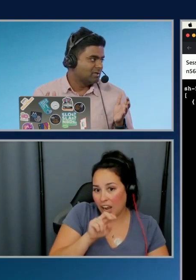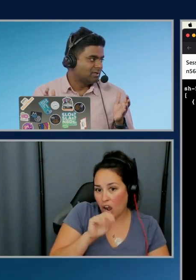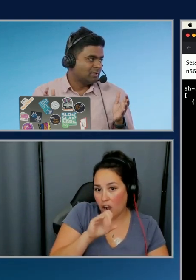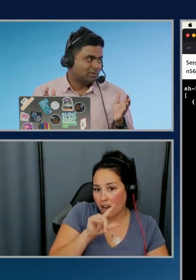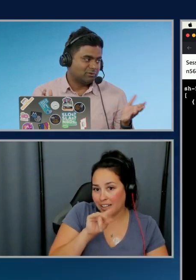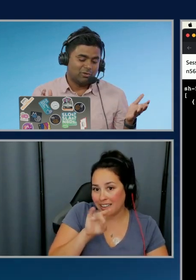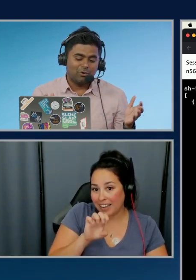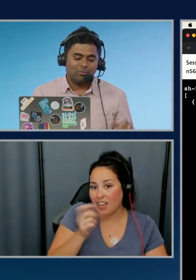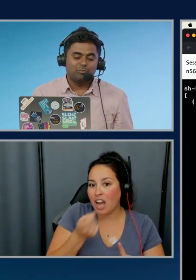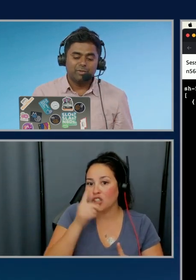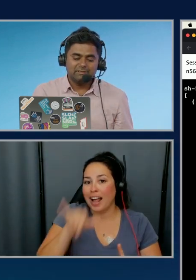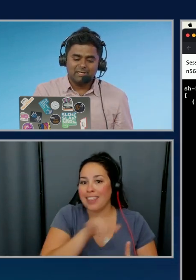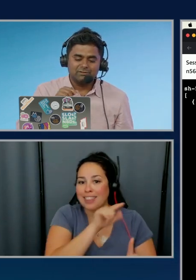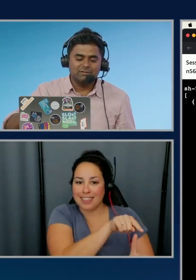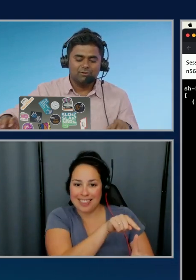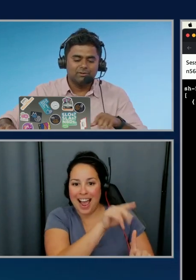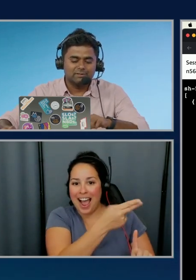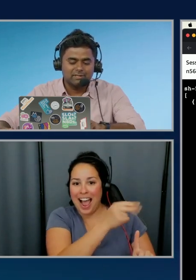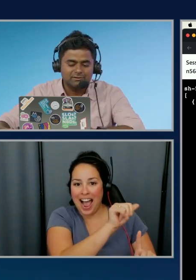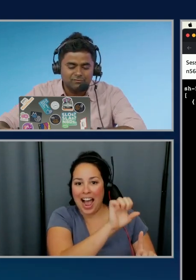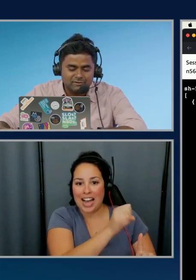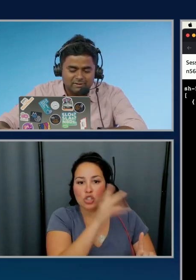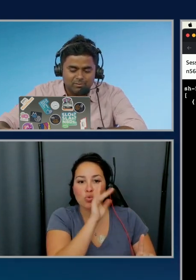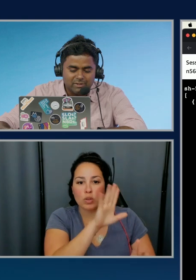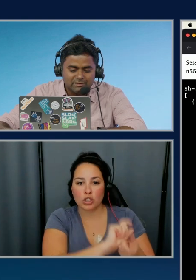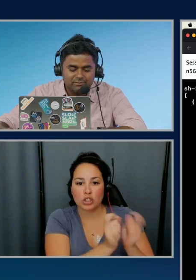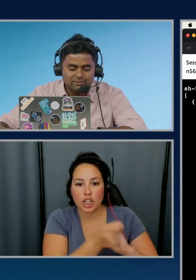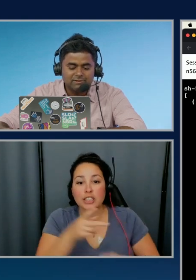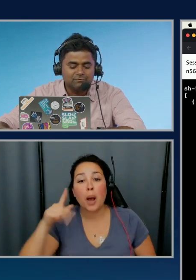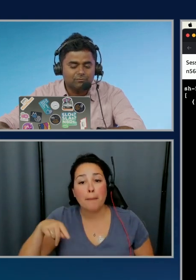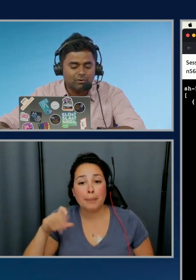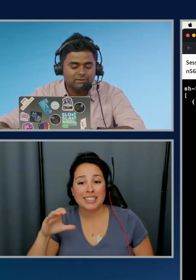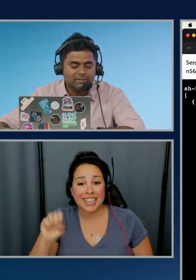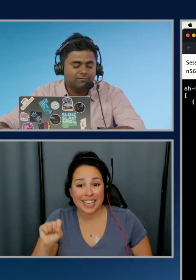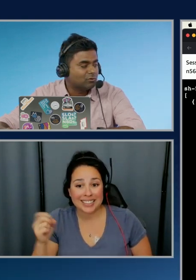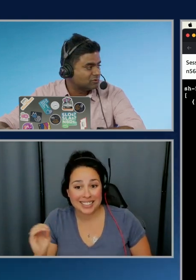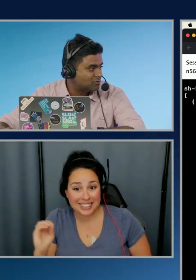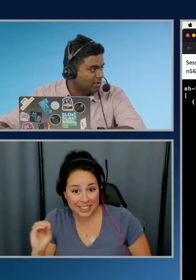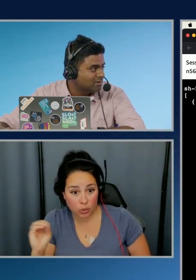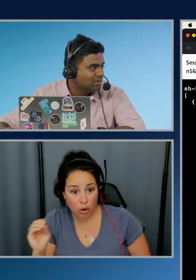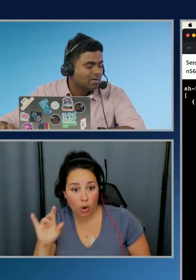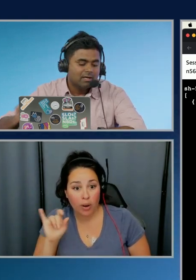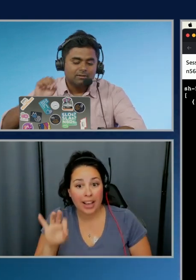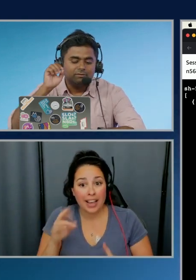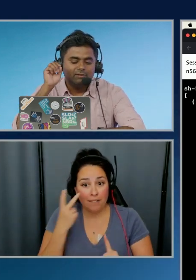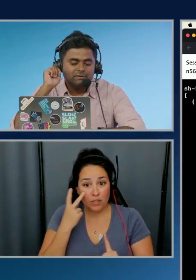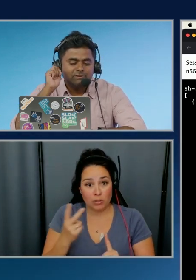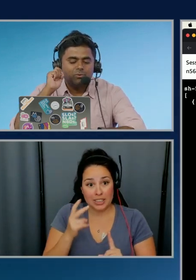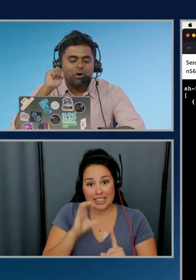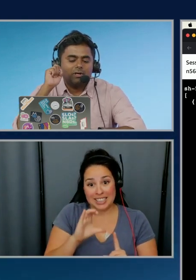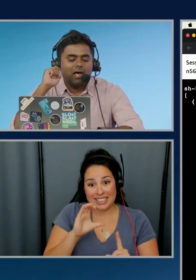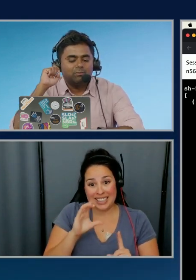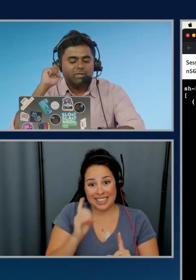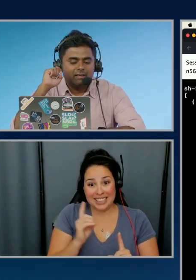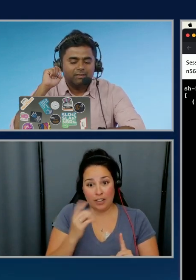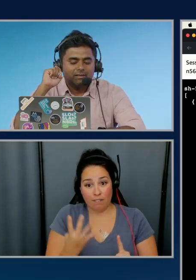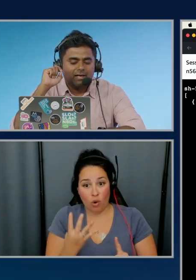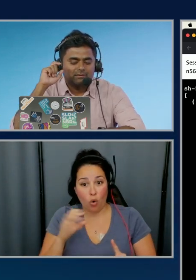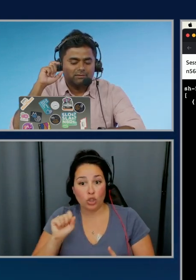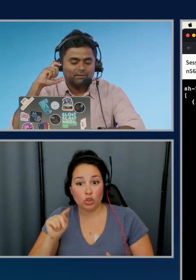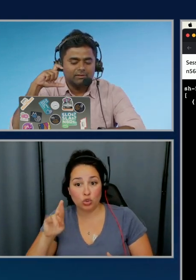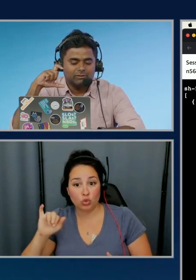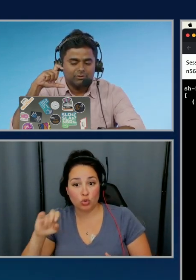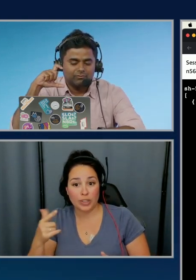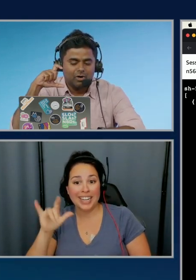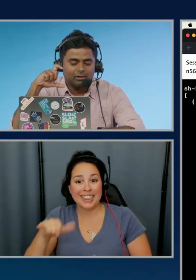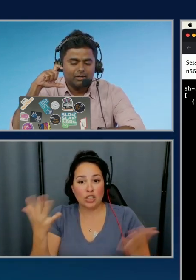change. Okay. So PCR 0 in this case, if you see the B7CD4 string, this is what I'm taking as